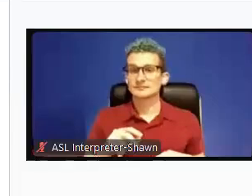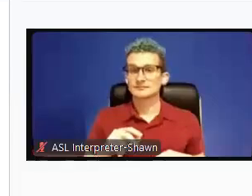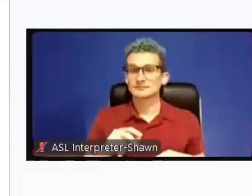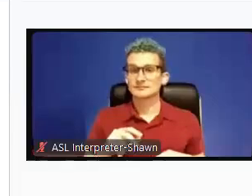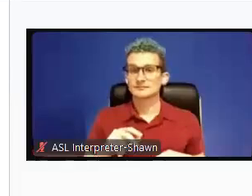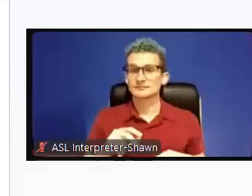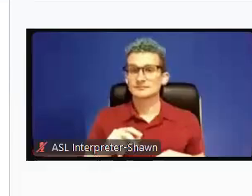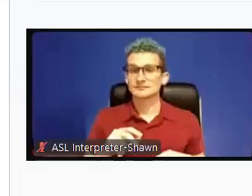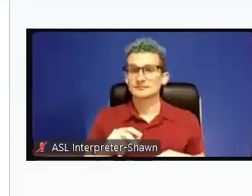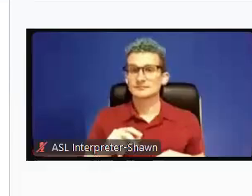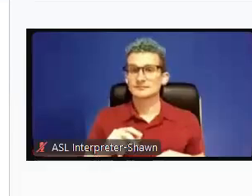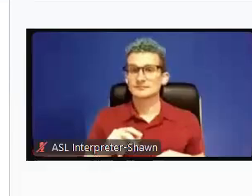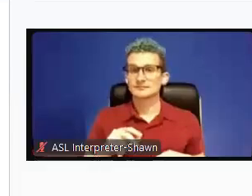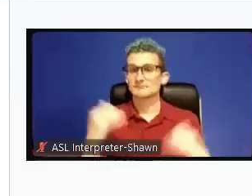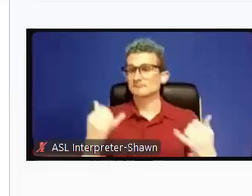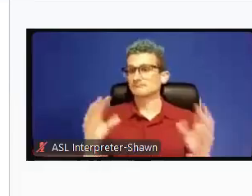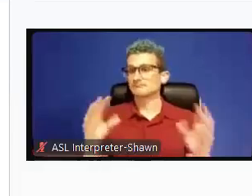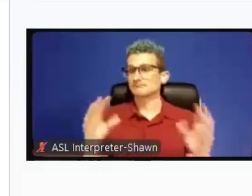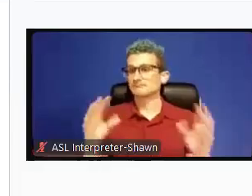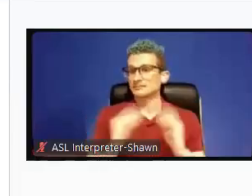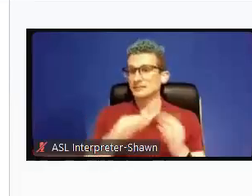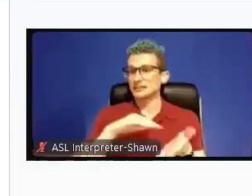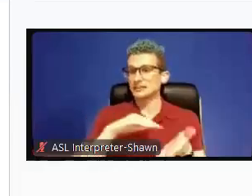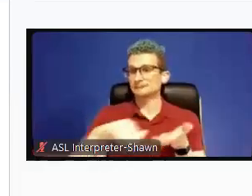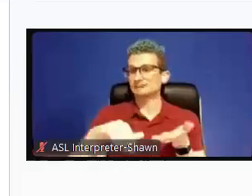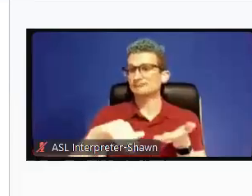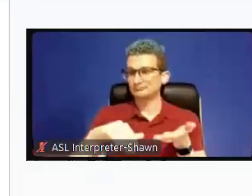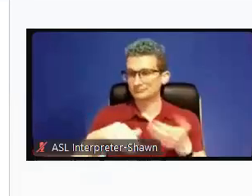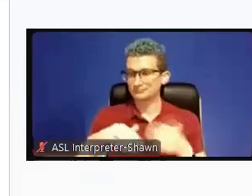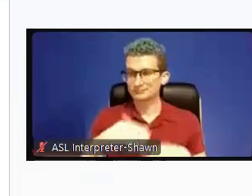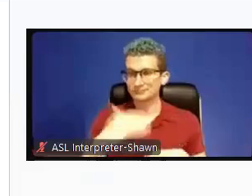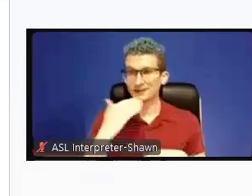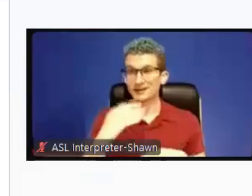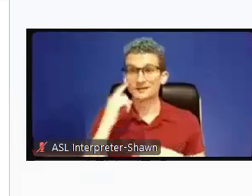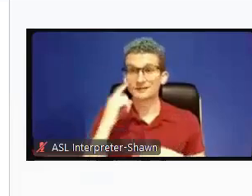and adjourn our meeting. Thanks for joining us today.